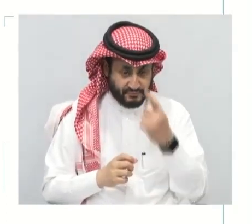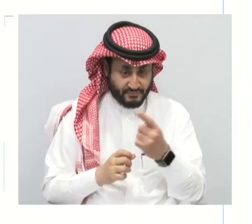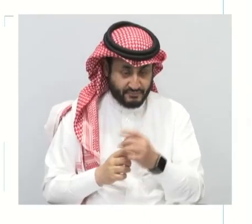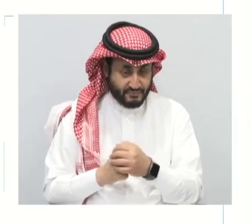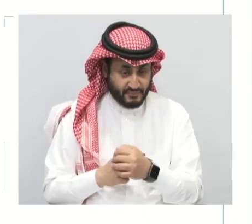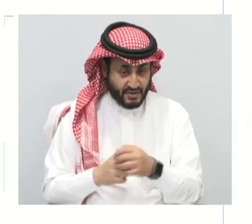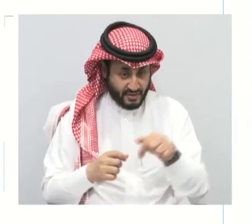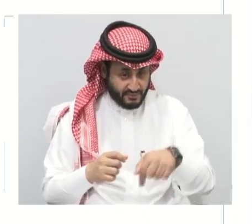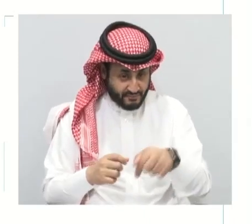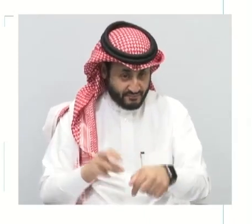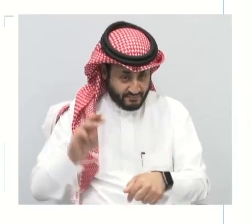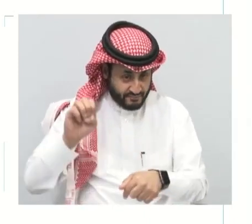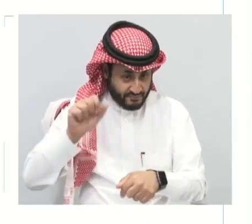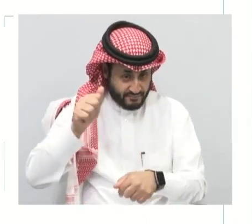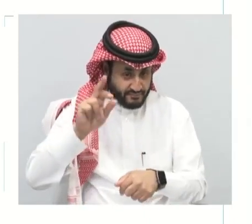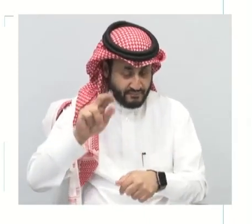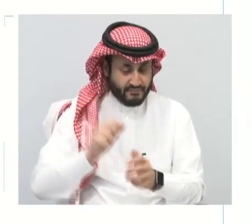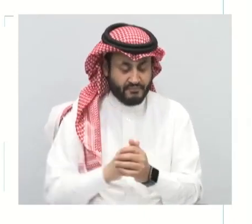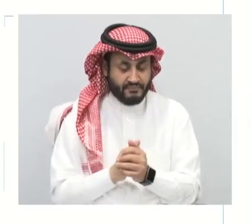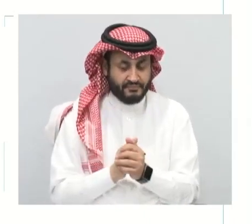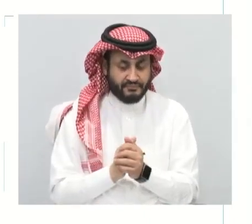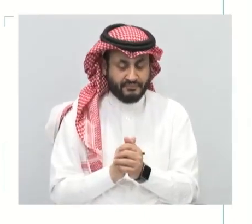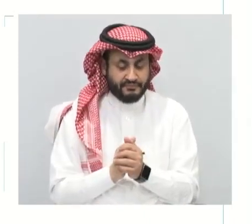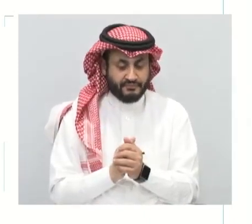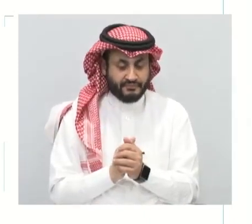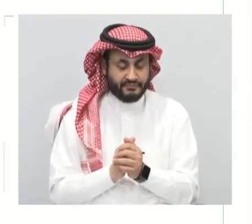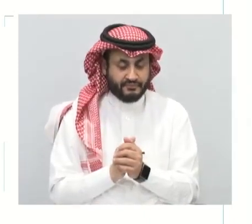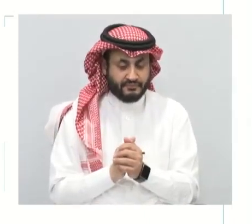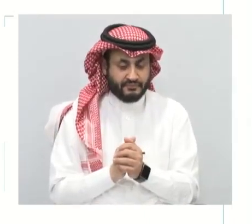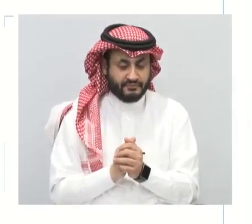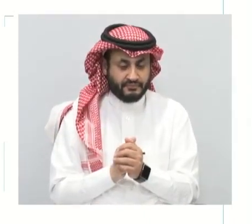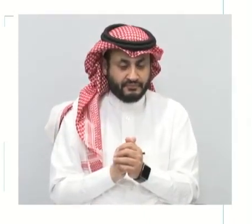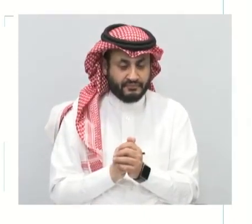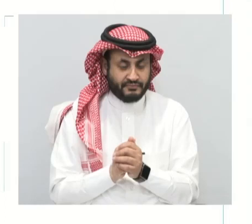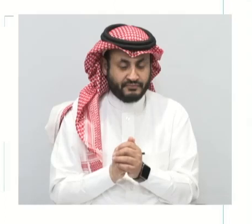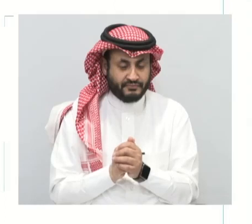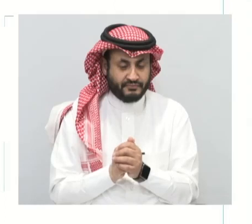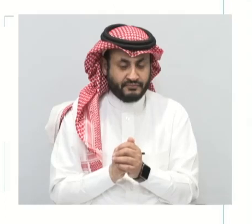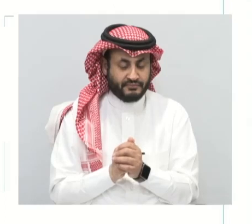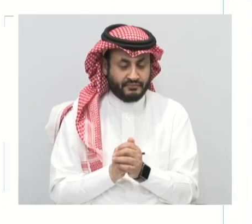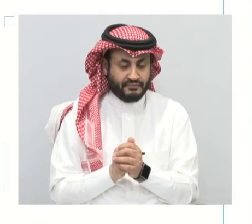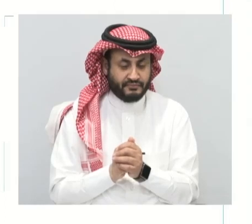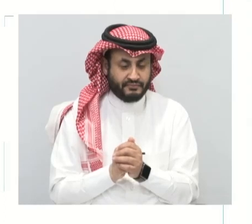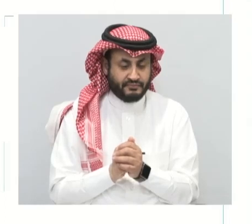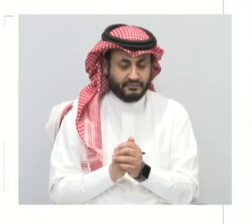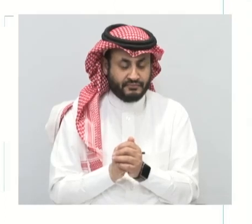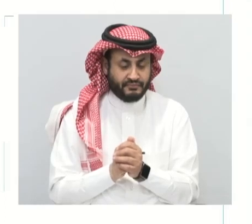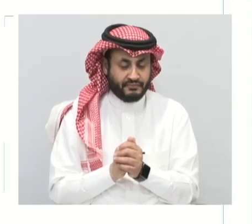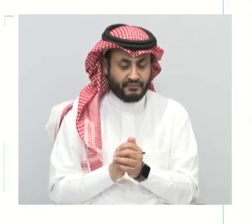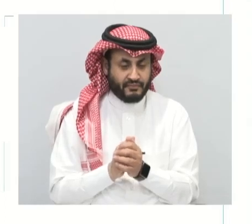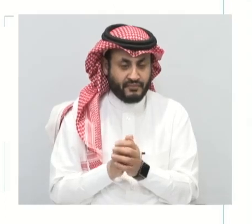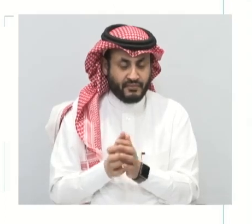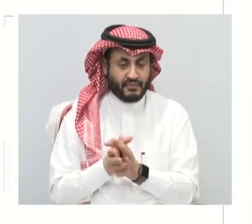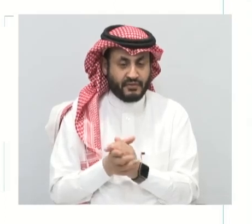it is a dress for school, some schools have special uniforms, and soldiers also